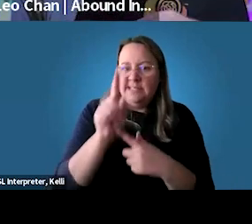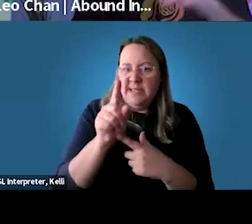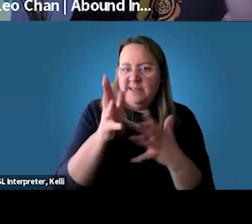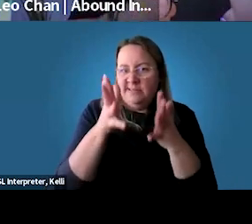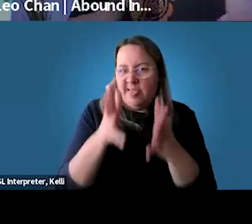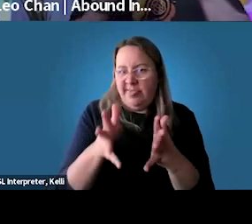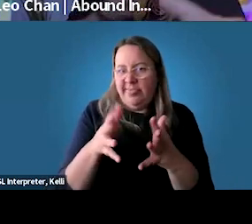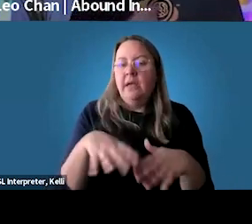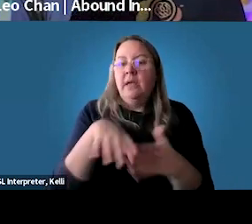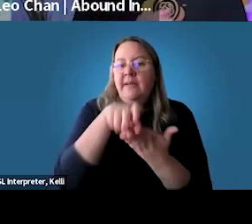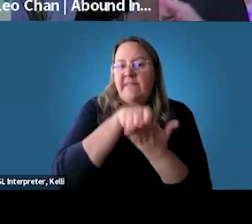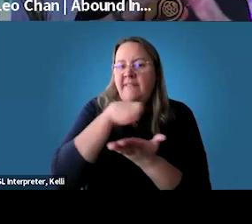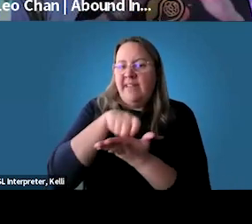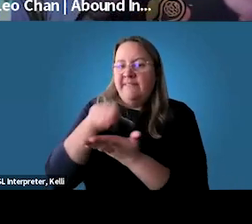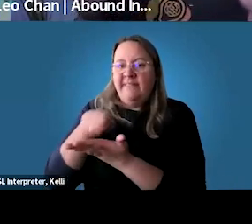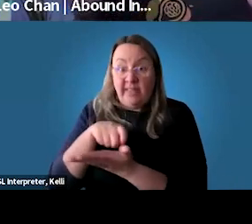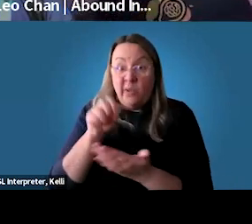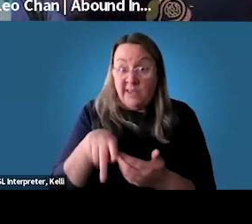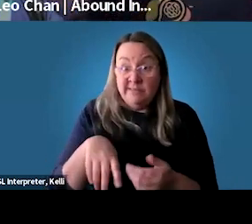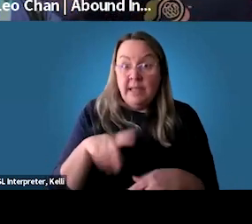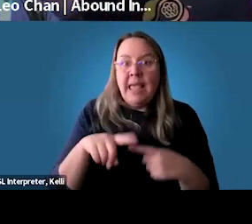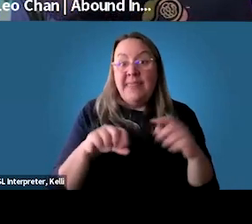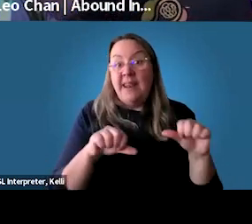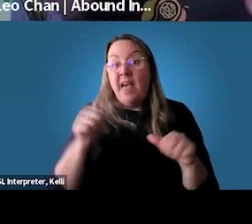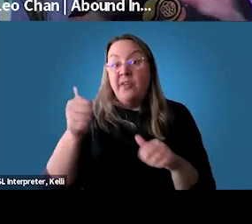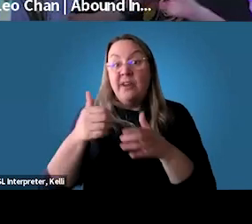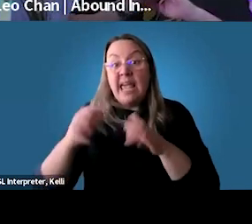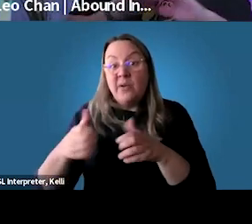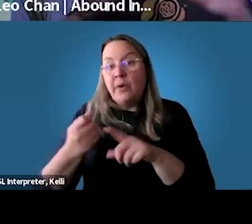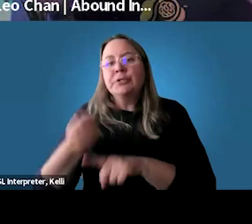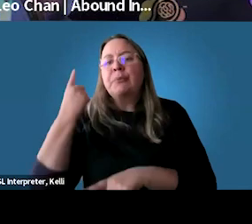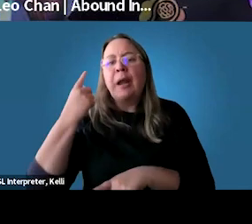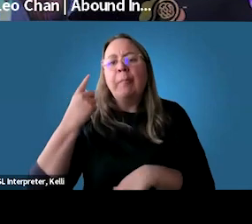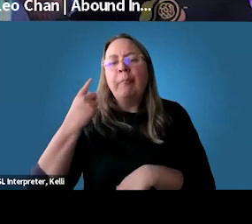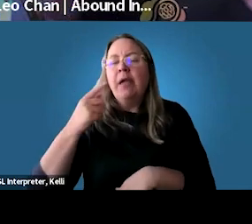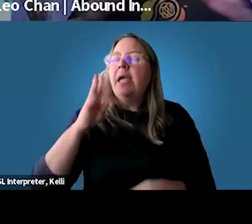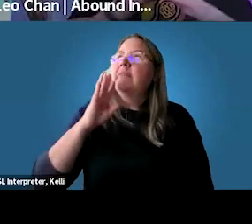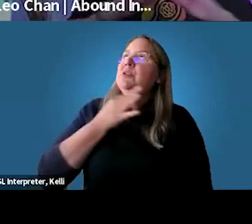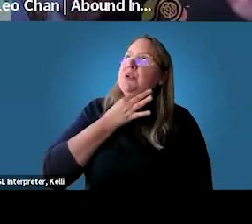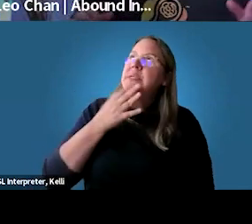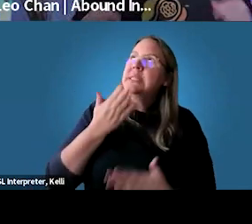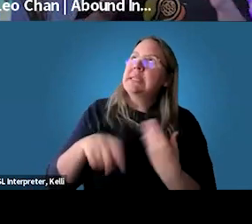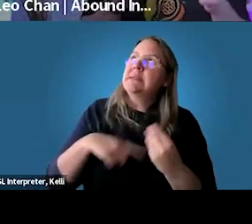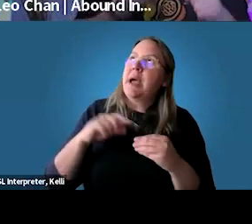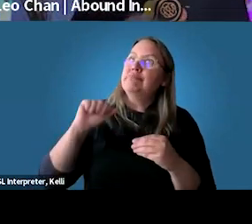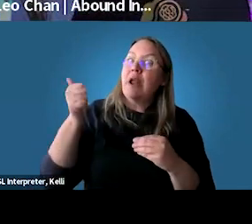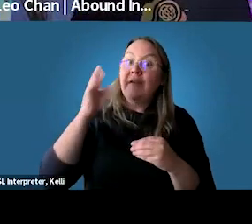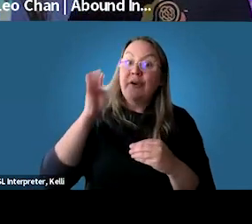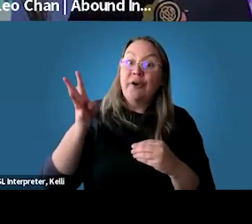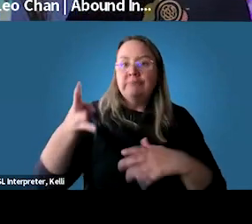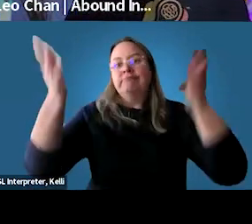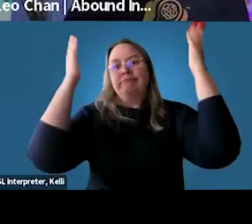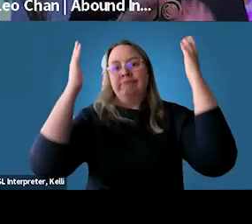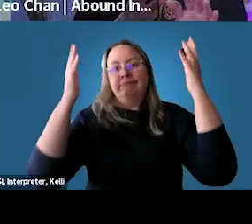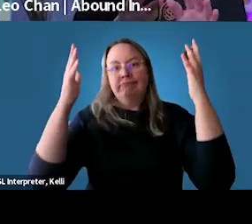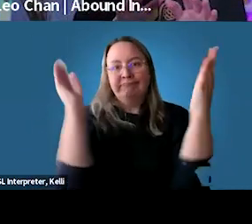say, to fill this out. And that other category is a free for all for you. So if there's other things you're curious about, feel free. Go for quantity here right